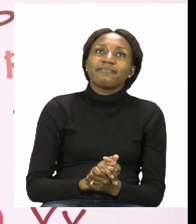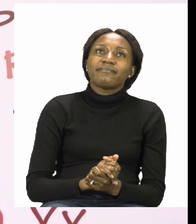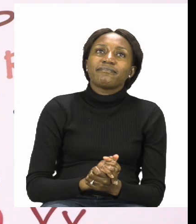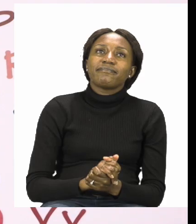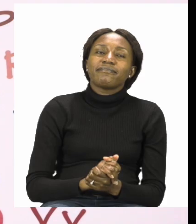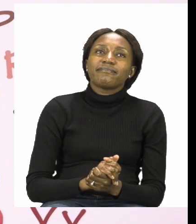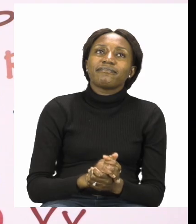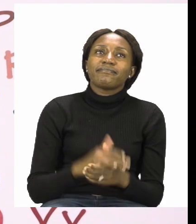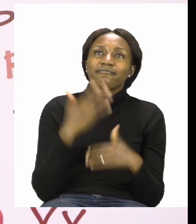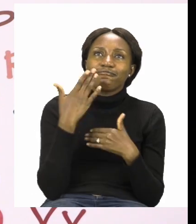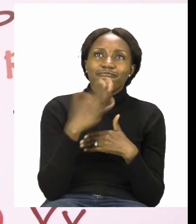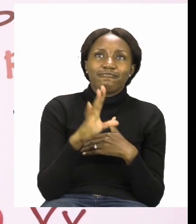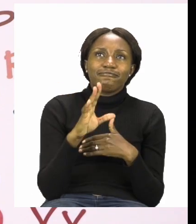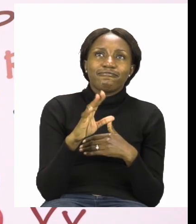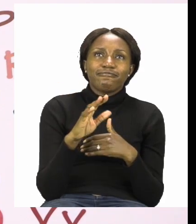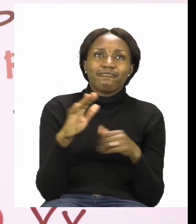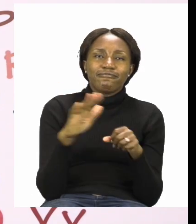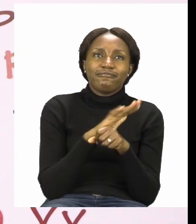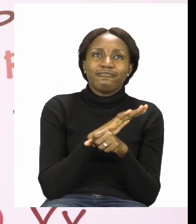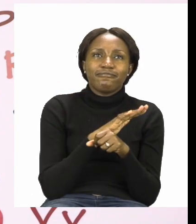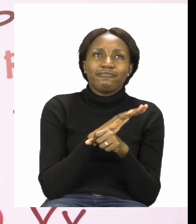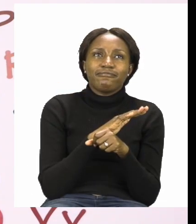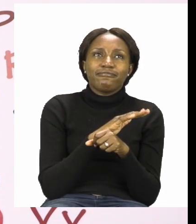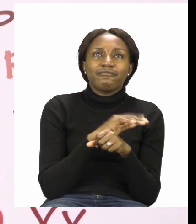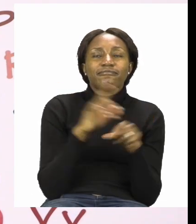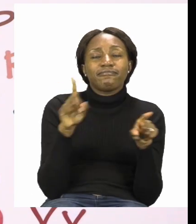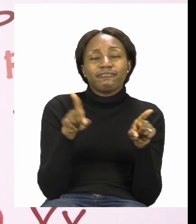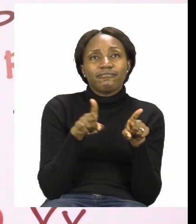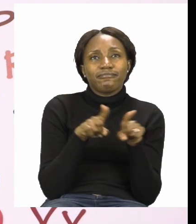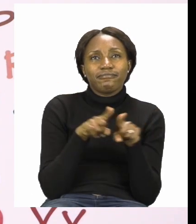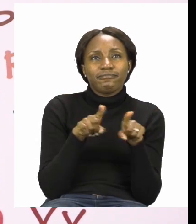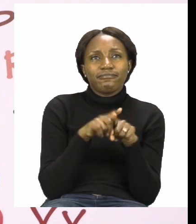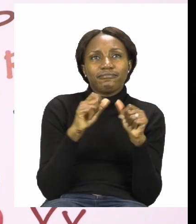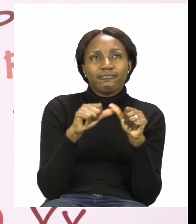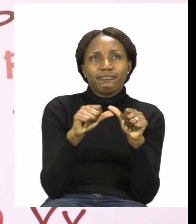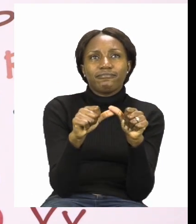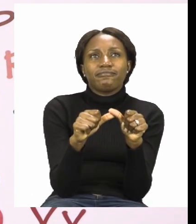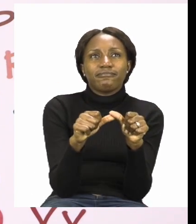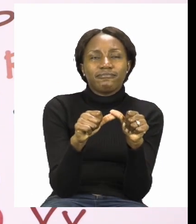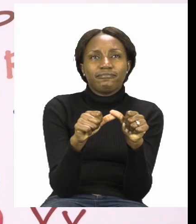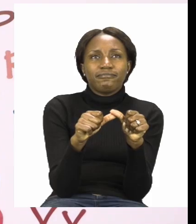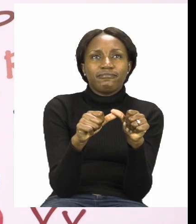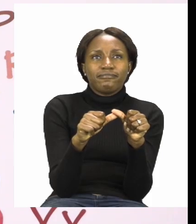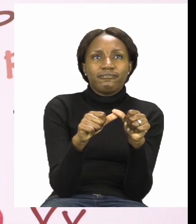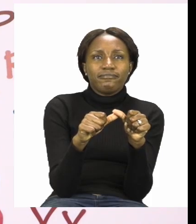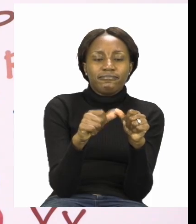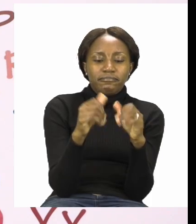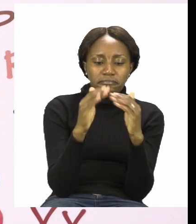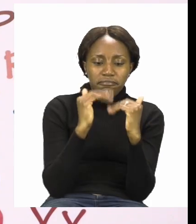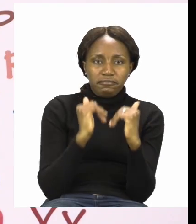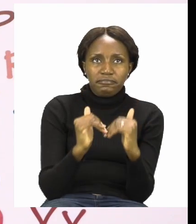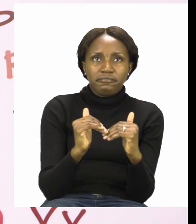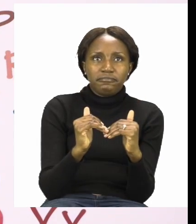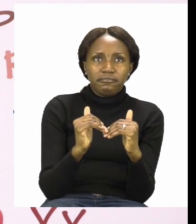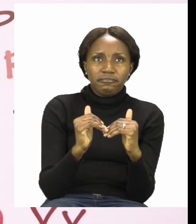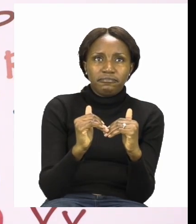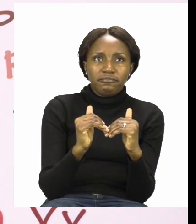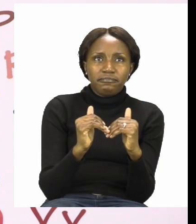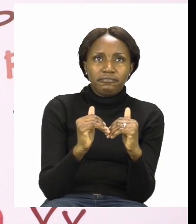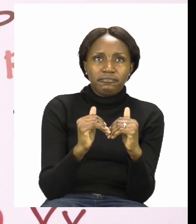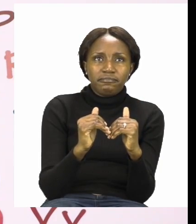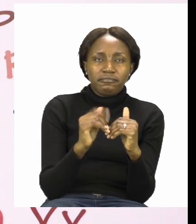it in the right order. So you're going to do that for the rest of the sums. And then at the bottom of that same page, we